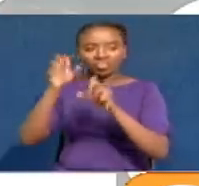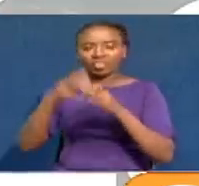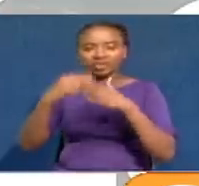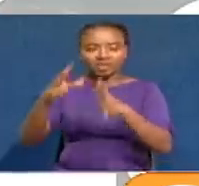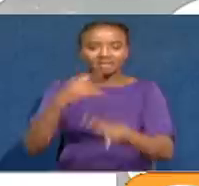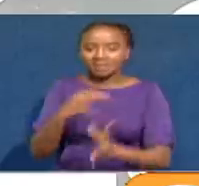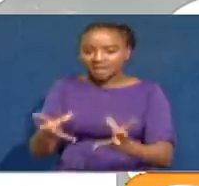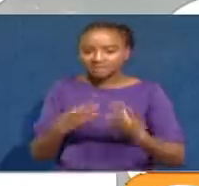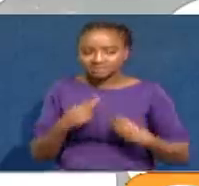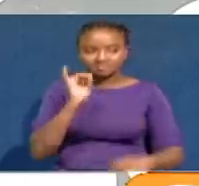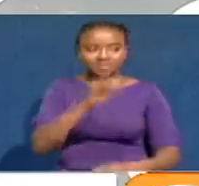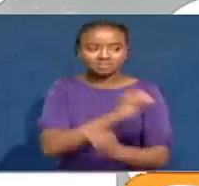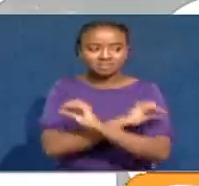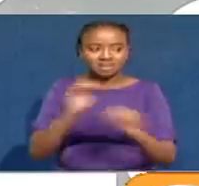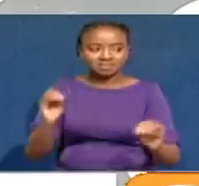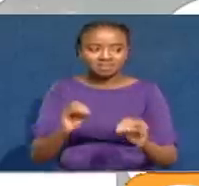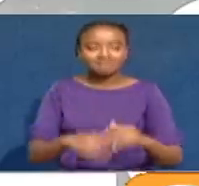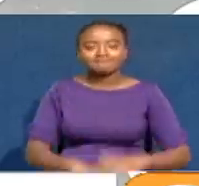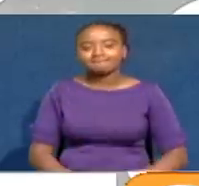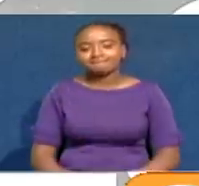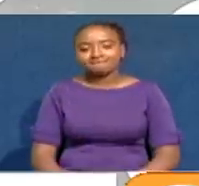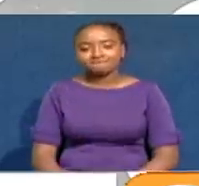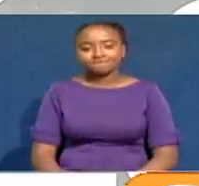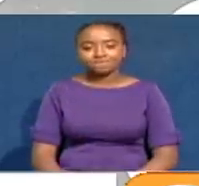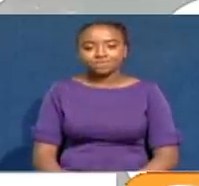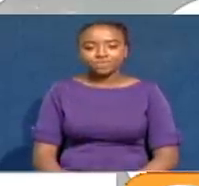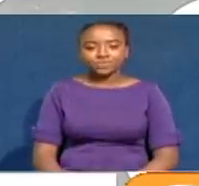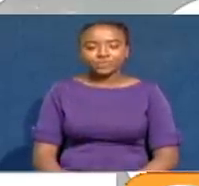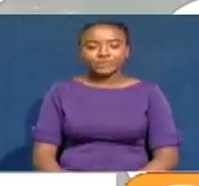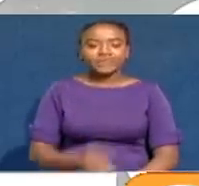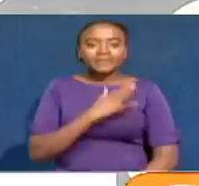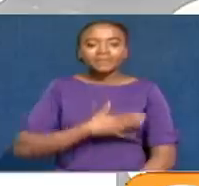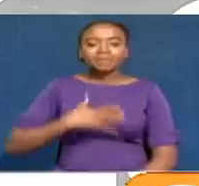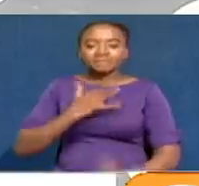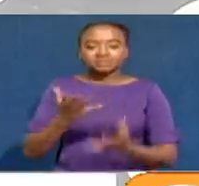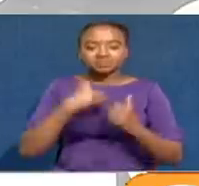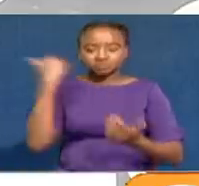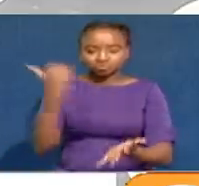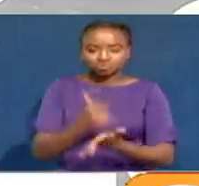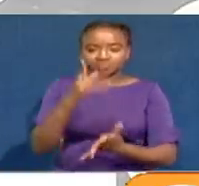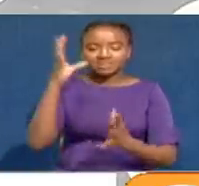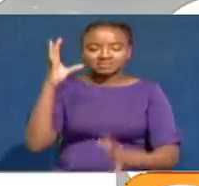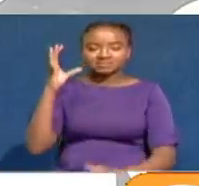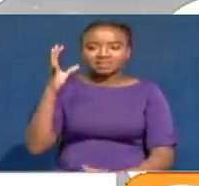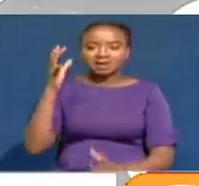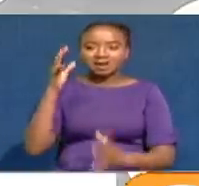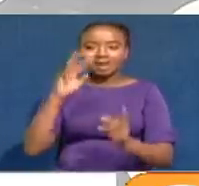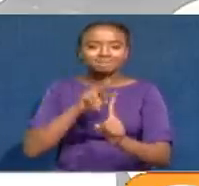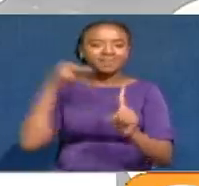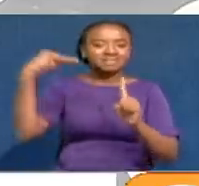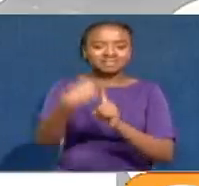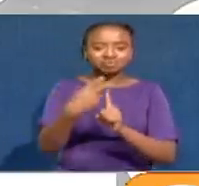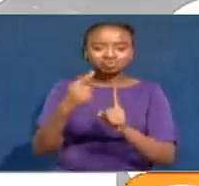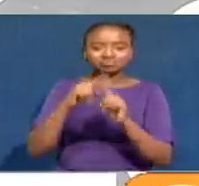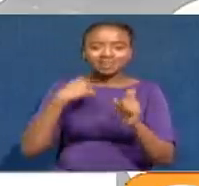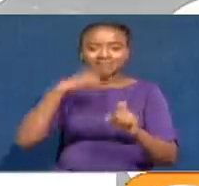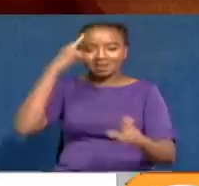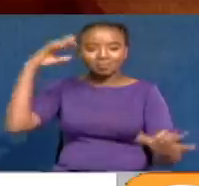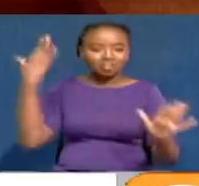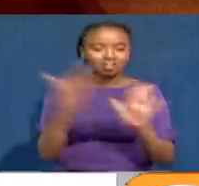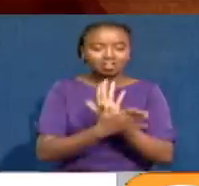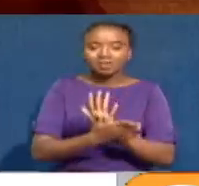example, because I'm on this panel as an example. Yeah. Because let us not create this perception, which is now a banality.